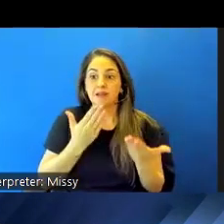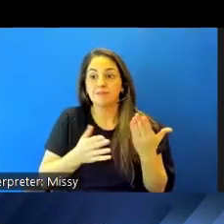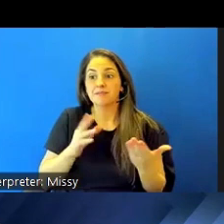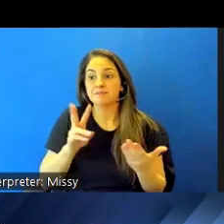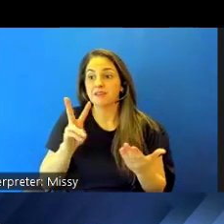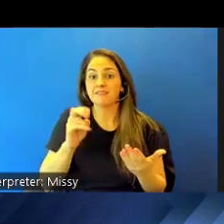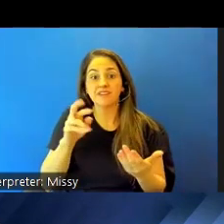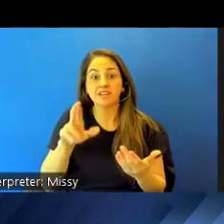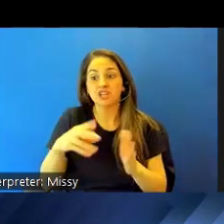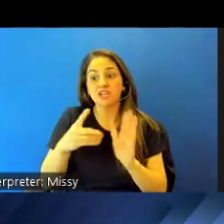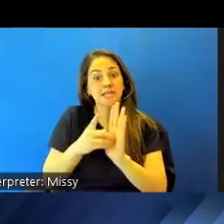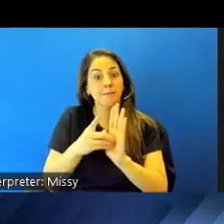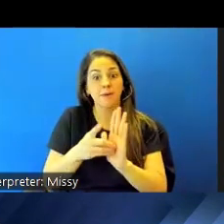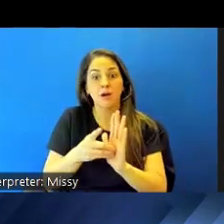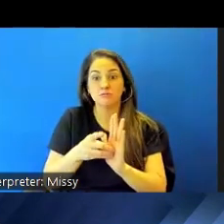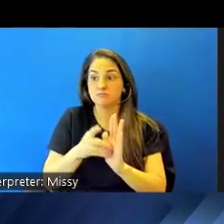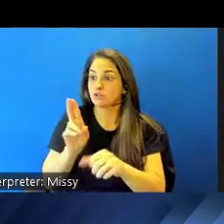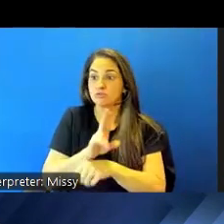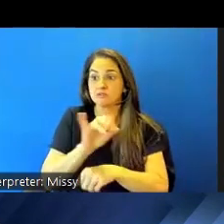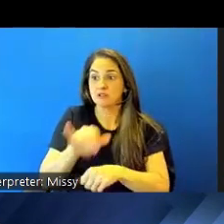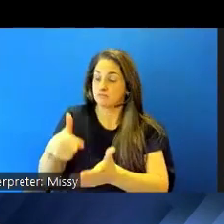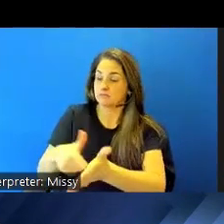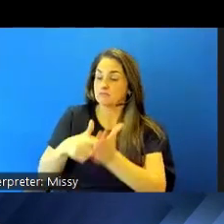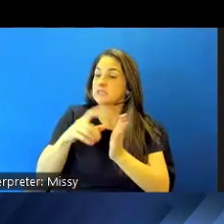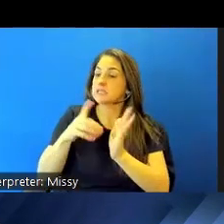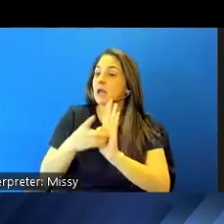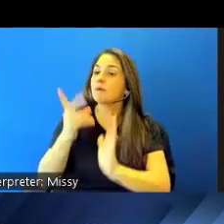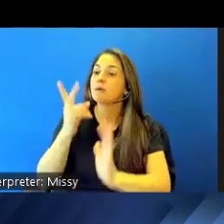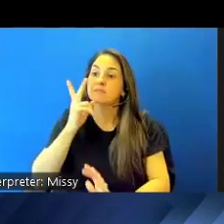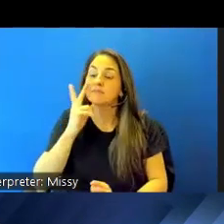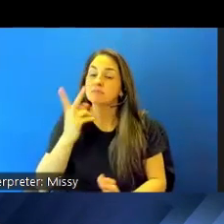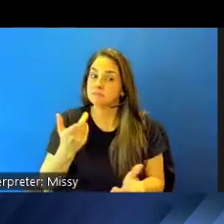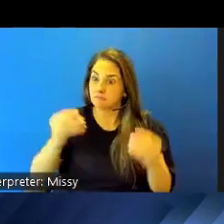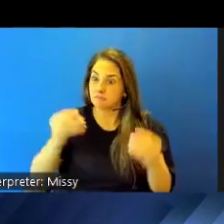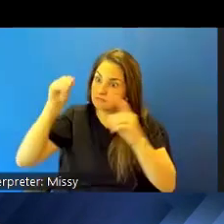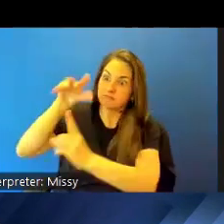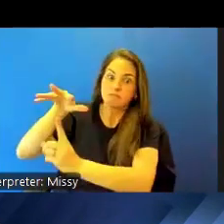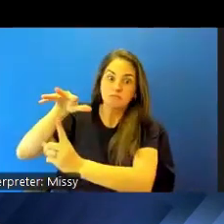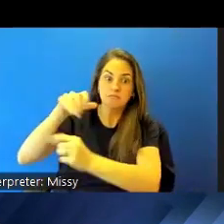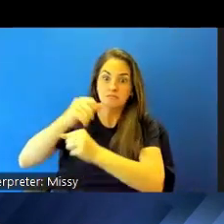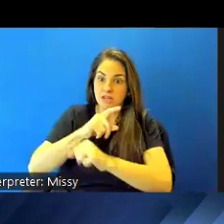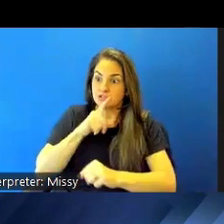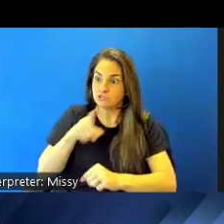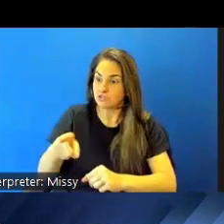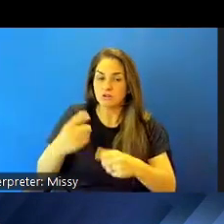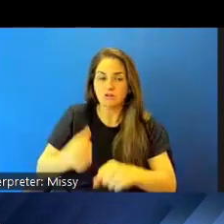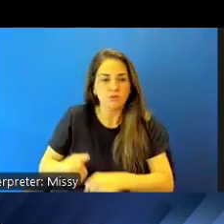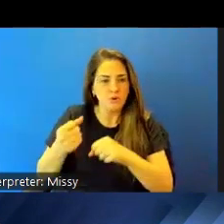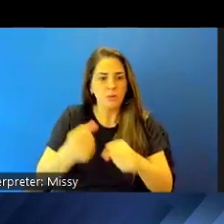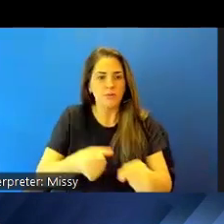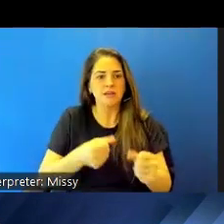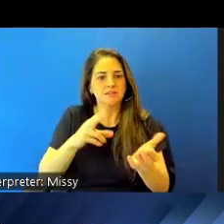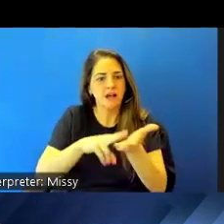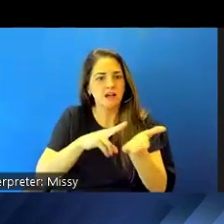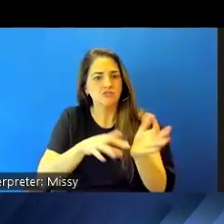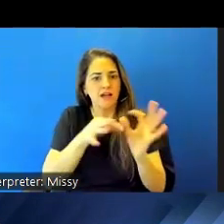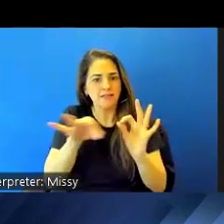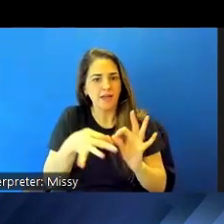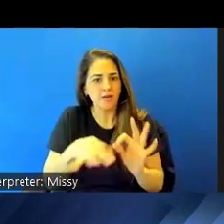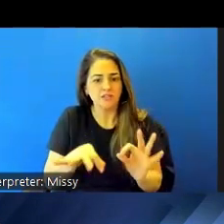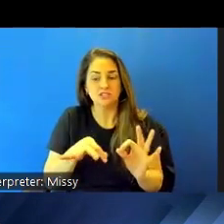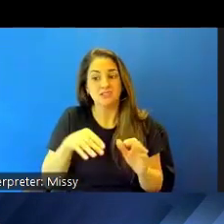demos appropriately, where we're putting them in the hot seat, making sure we have robust contract language with